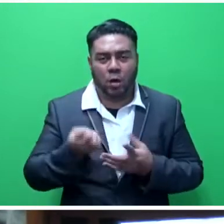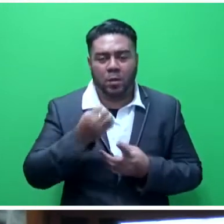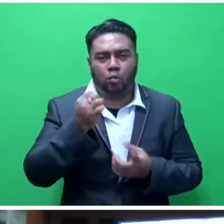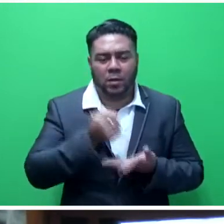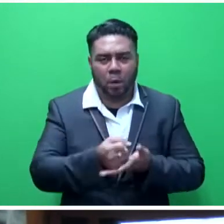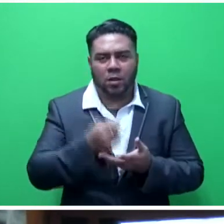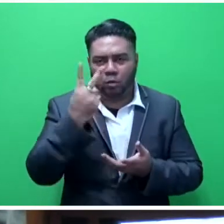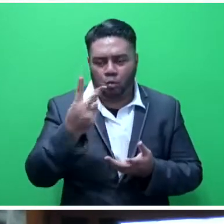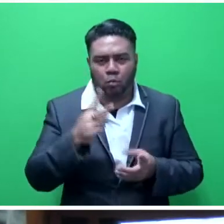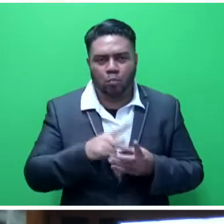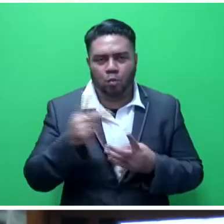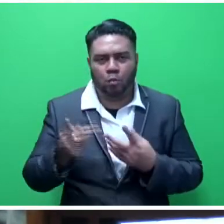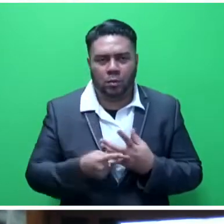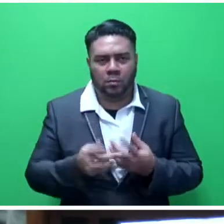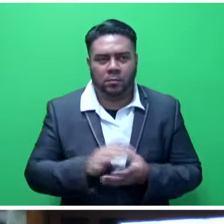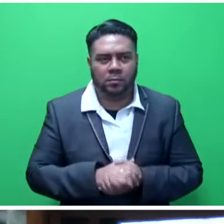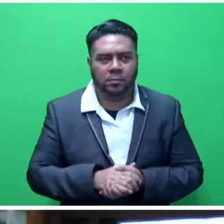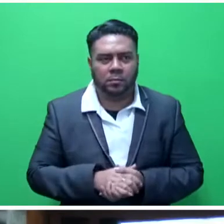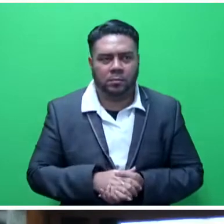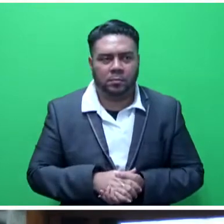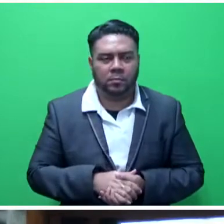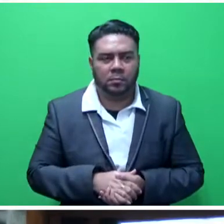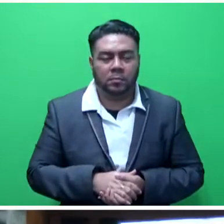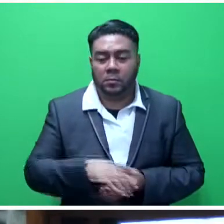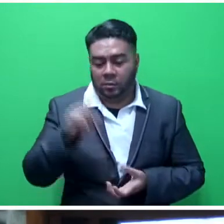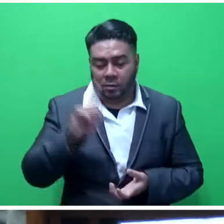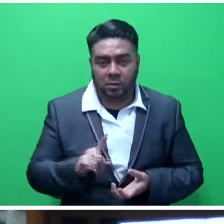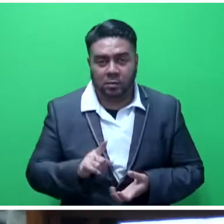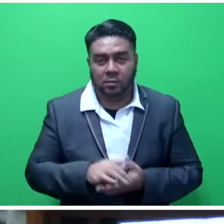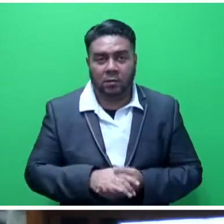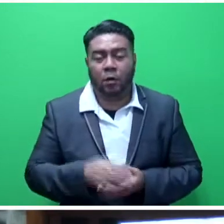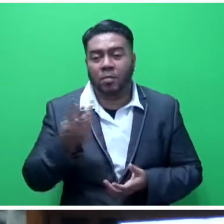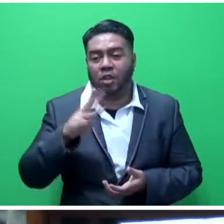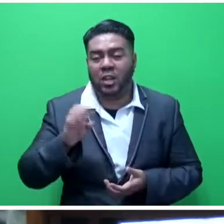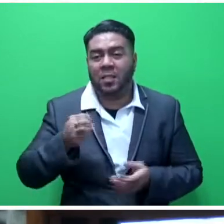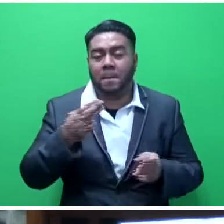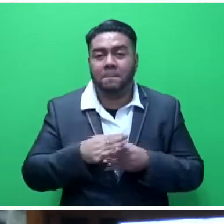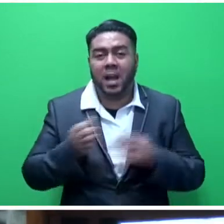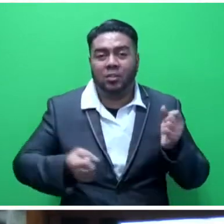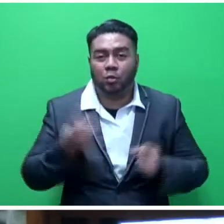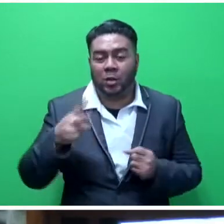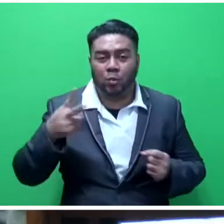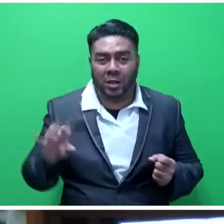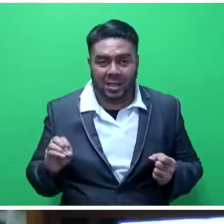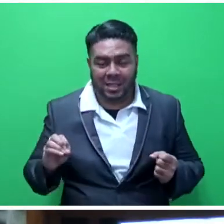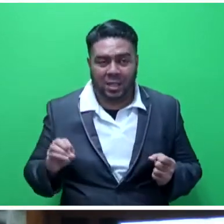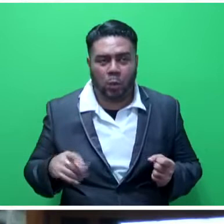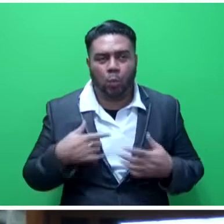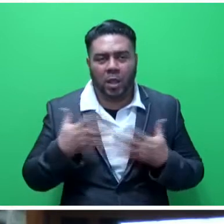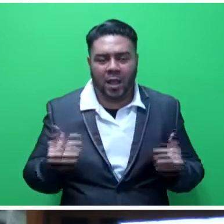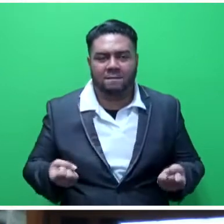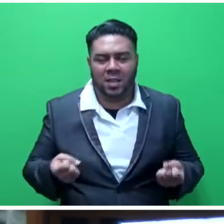programs. Mr. Speaker, to date, from 30th March 2020, we have